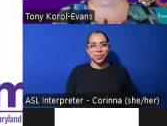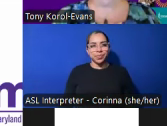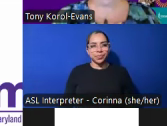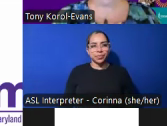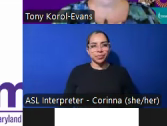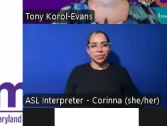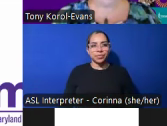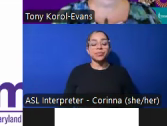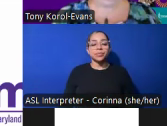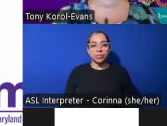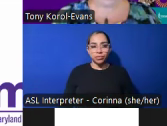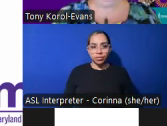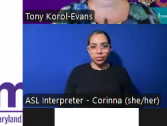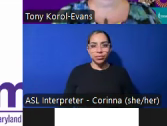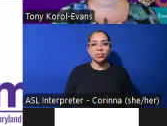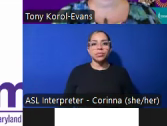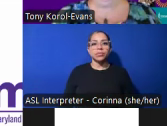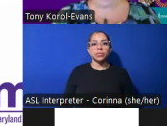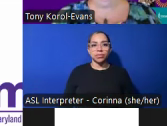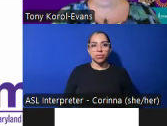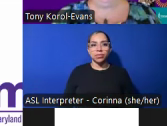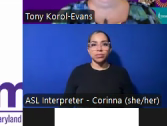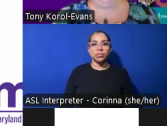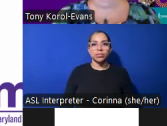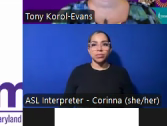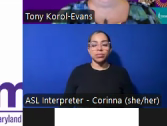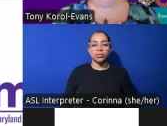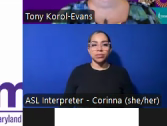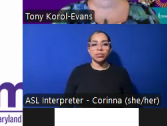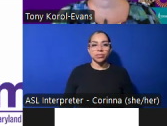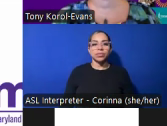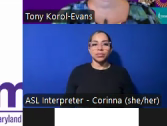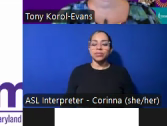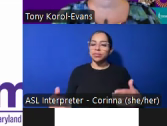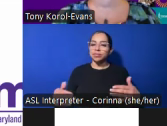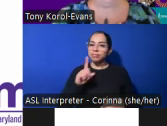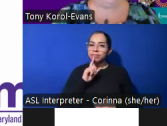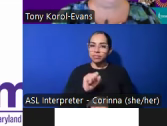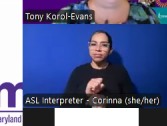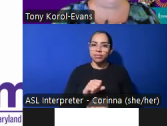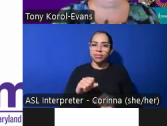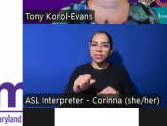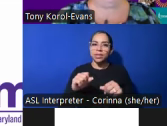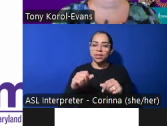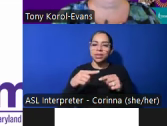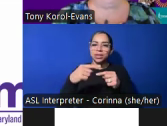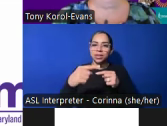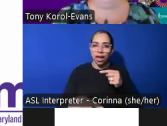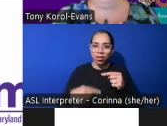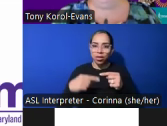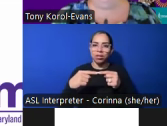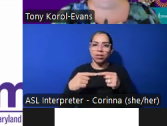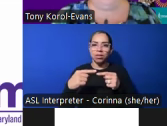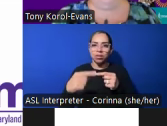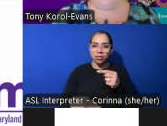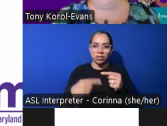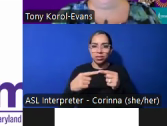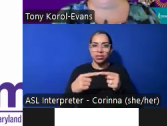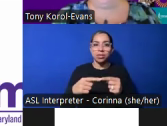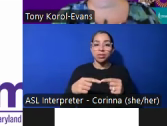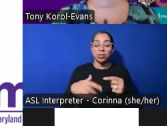You're going to see that there really is a cycle of pregnancy and IPV.